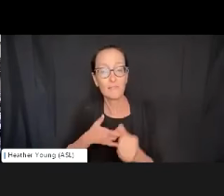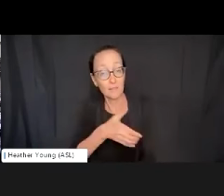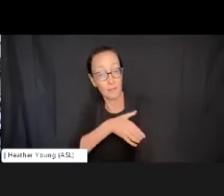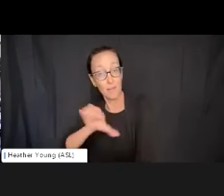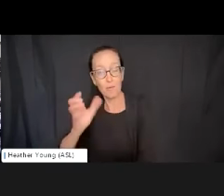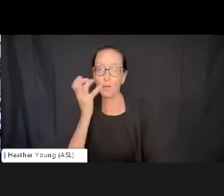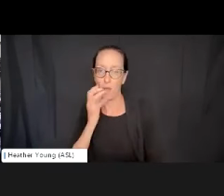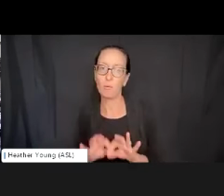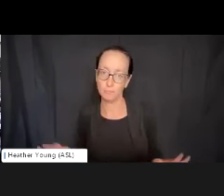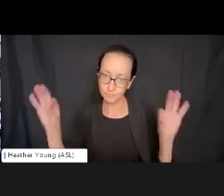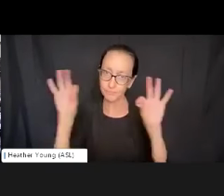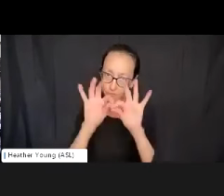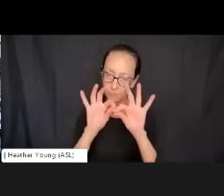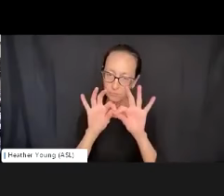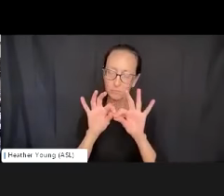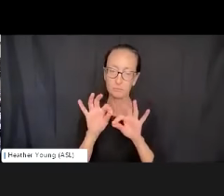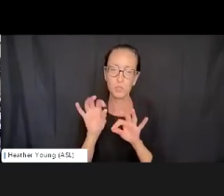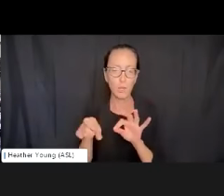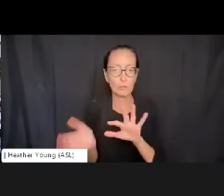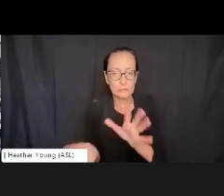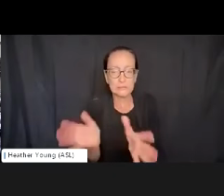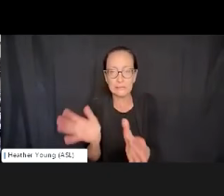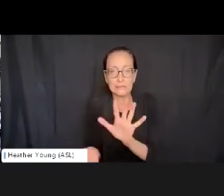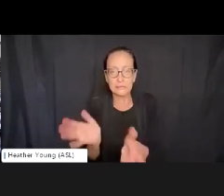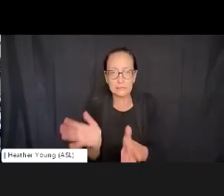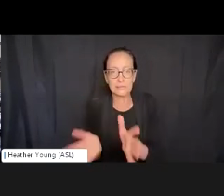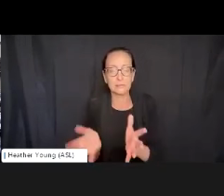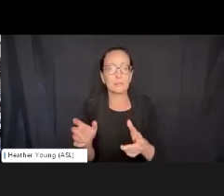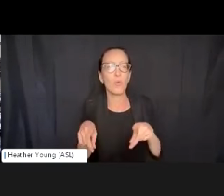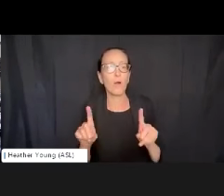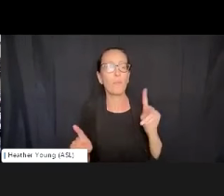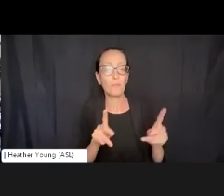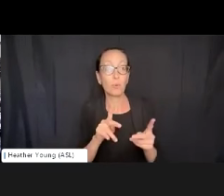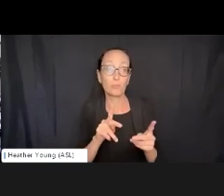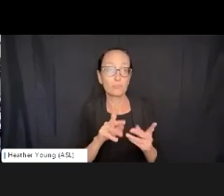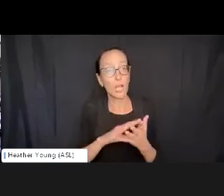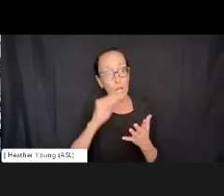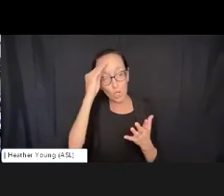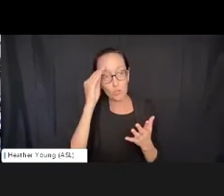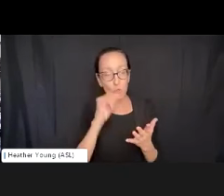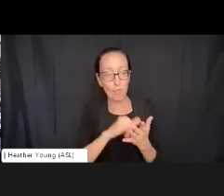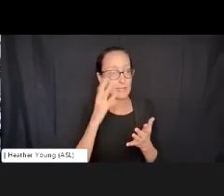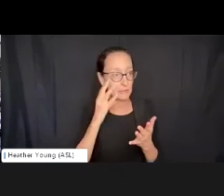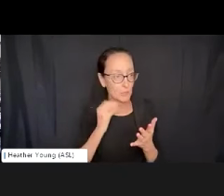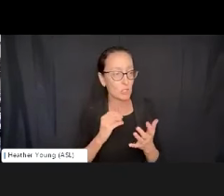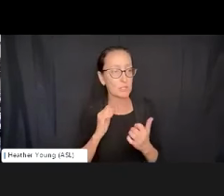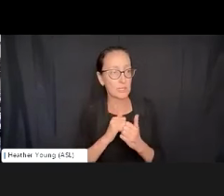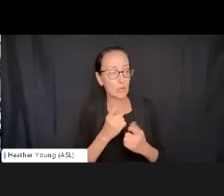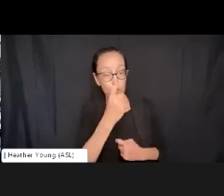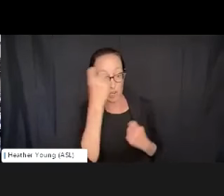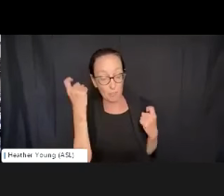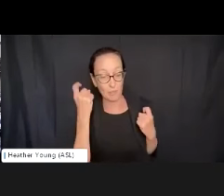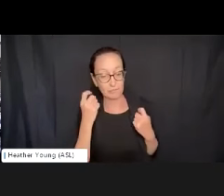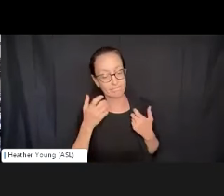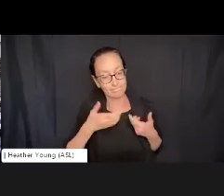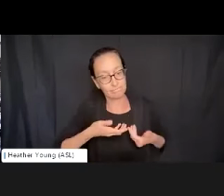really important to foster as people learn to live with and carry this type of traumatic event with them. And